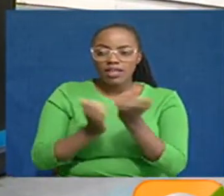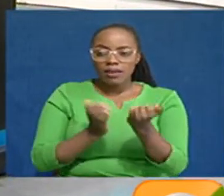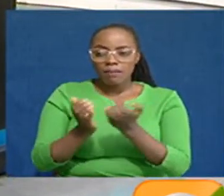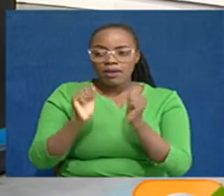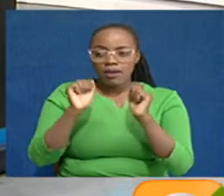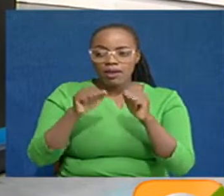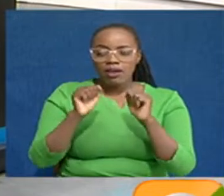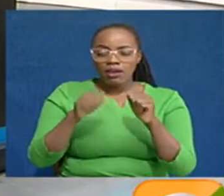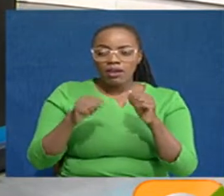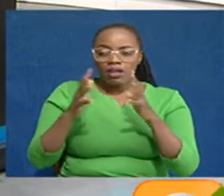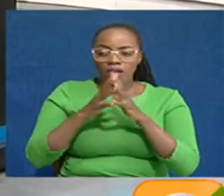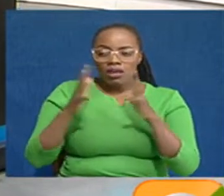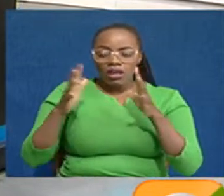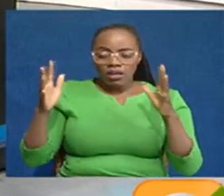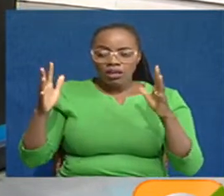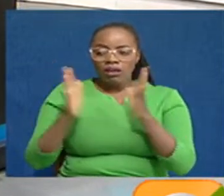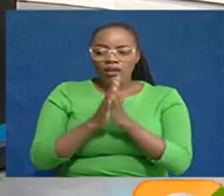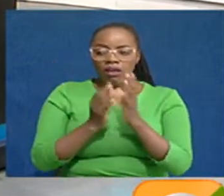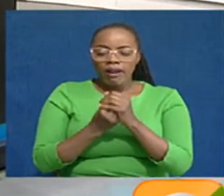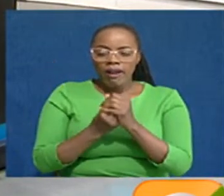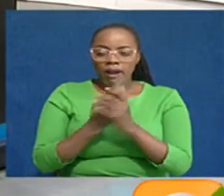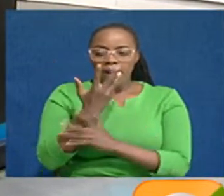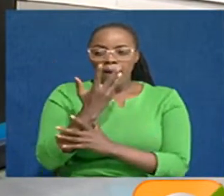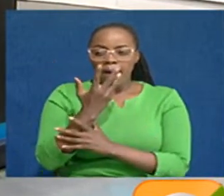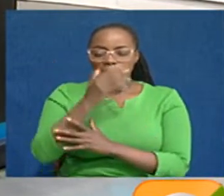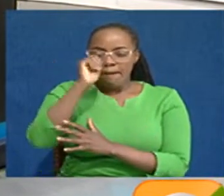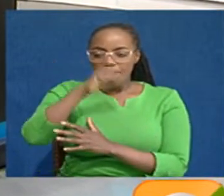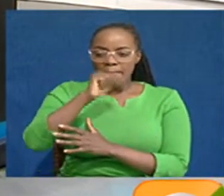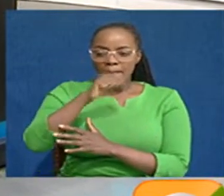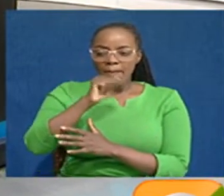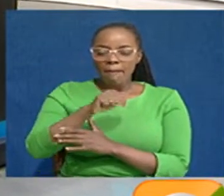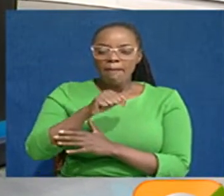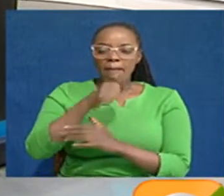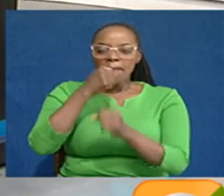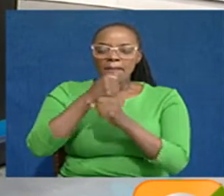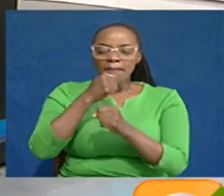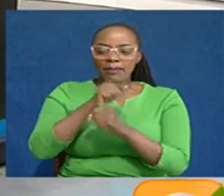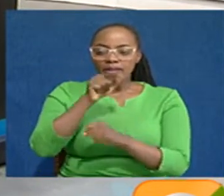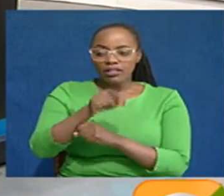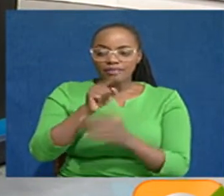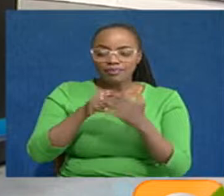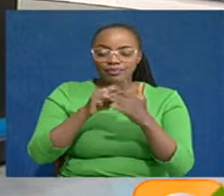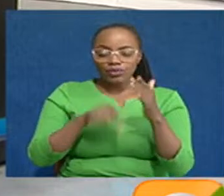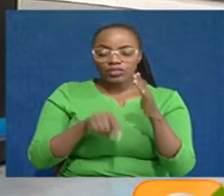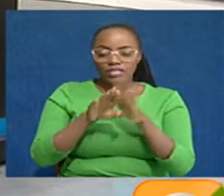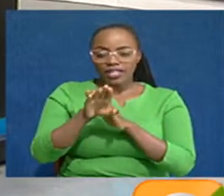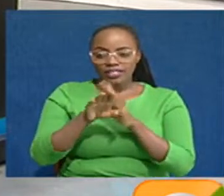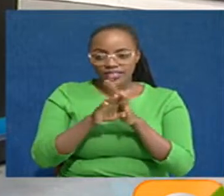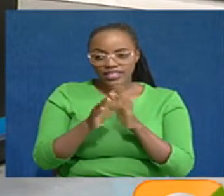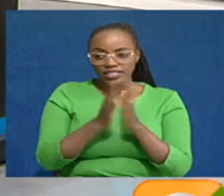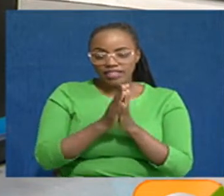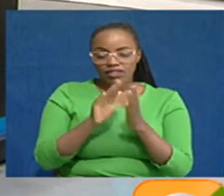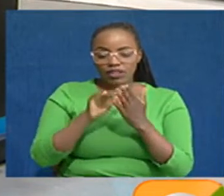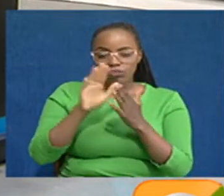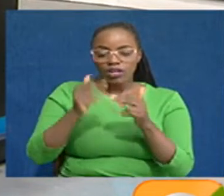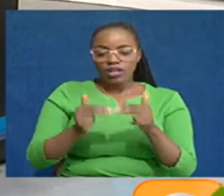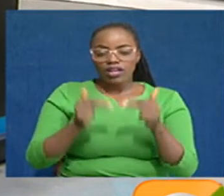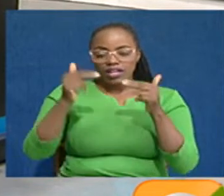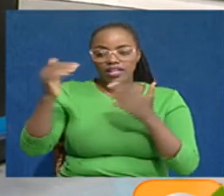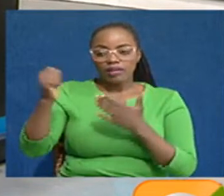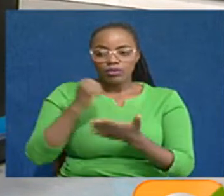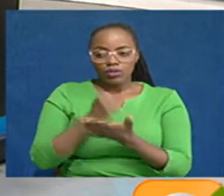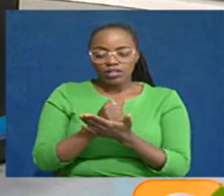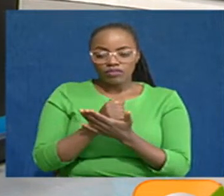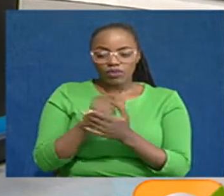actually expand and grow, so that we can, eventually that will give us more taxes, will bring us more higher employment,